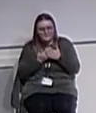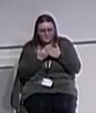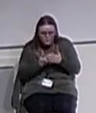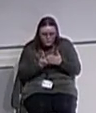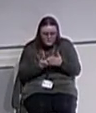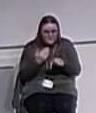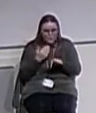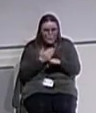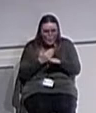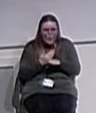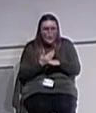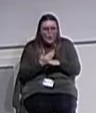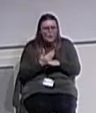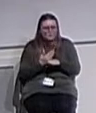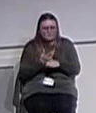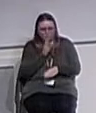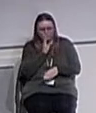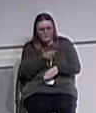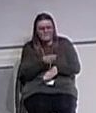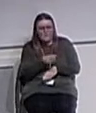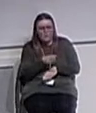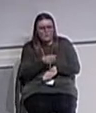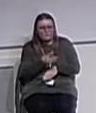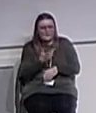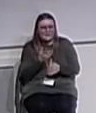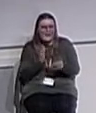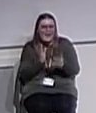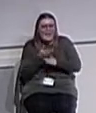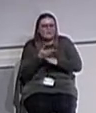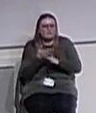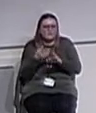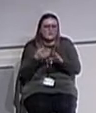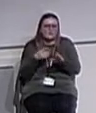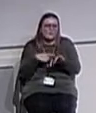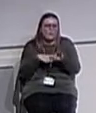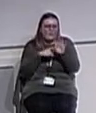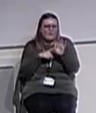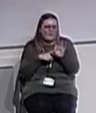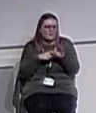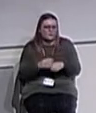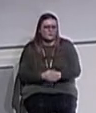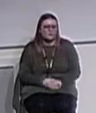are entry qualifications when you're here to do those kind of degrees.